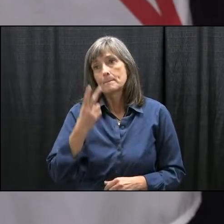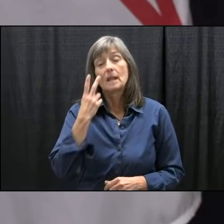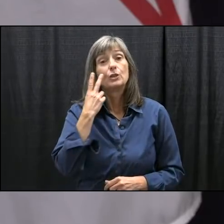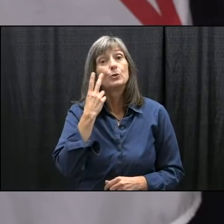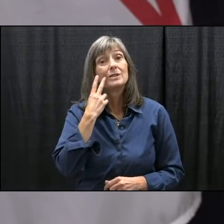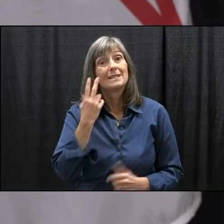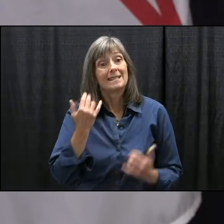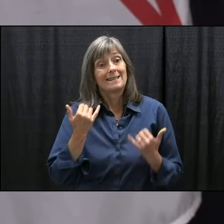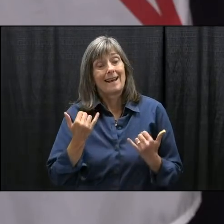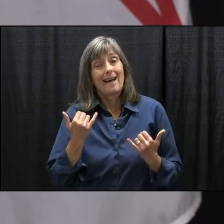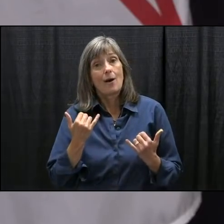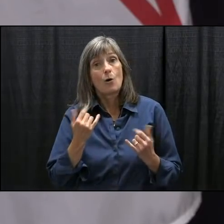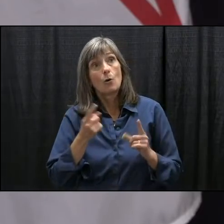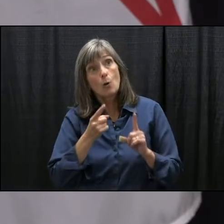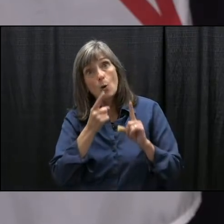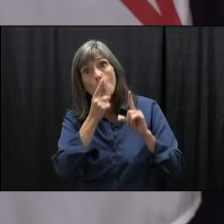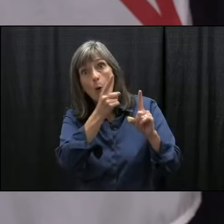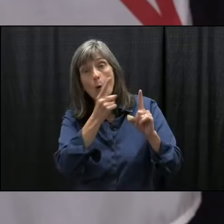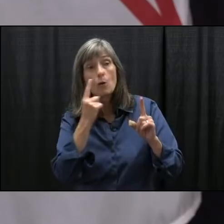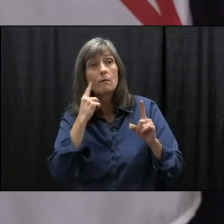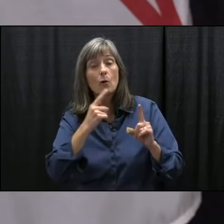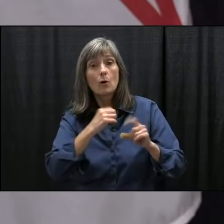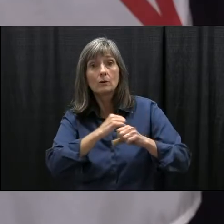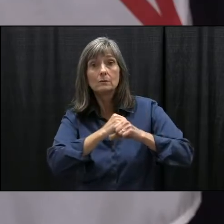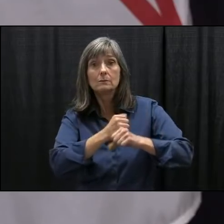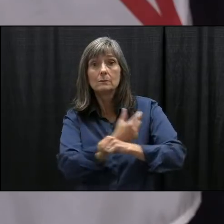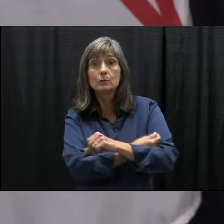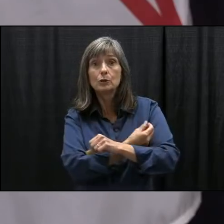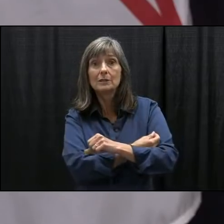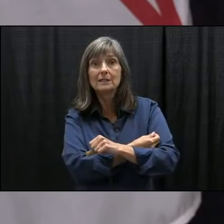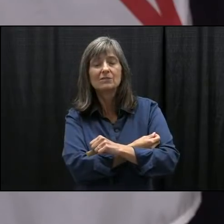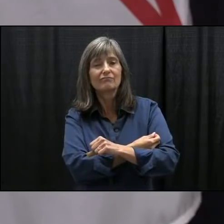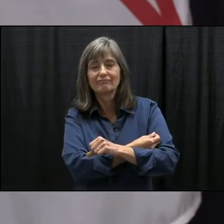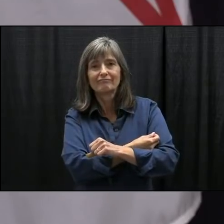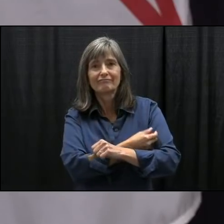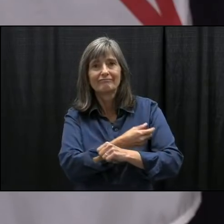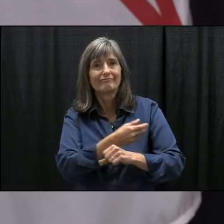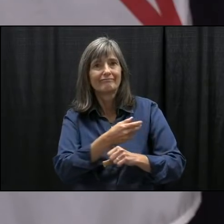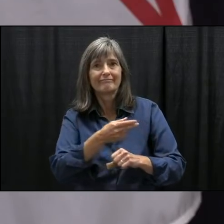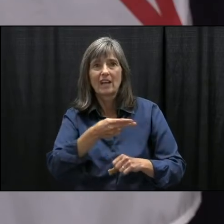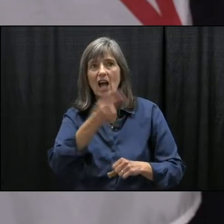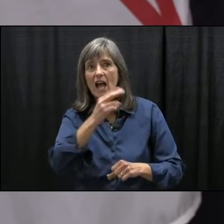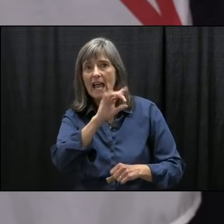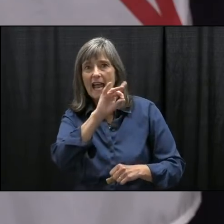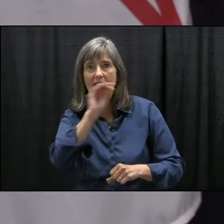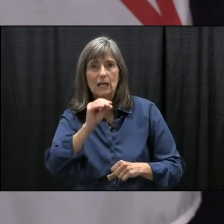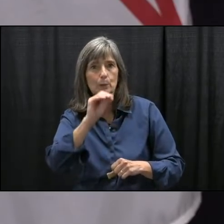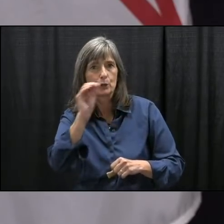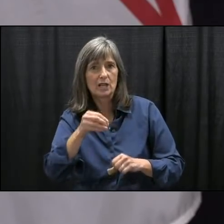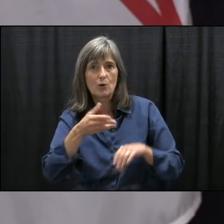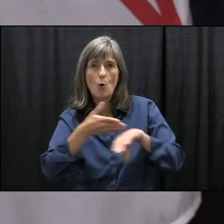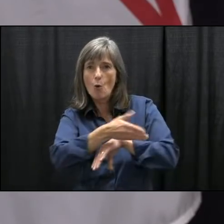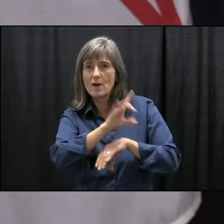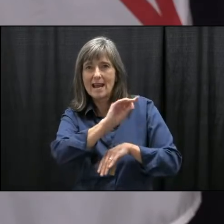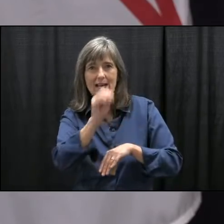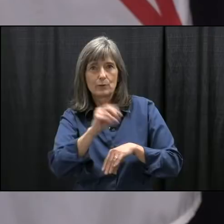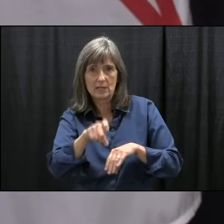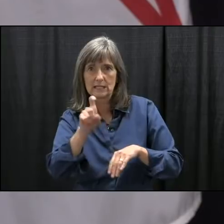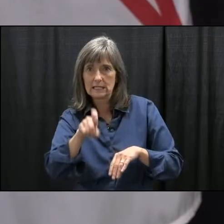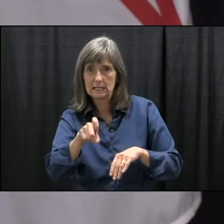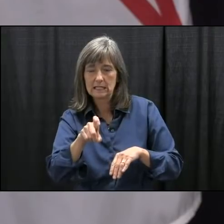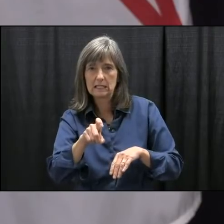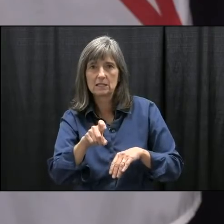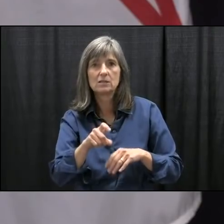goalpost now for immunity is really in the high 80% fully vaccinated. We've passed that